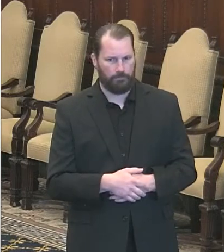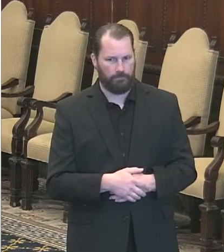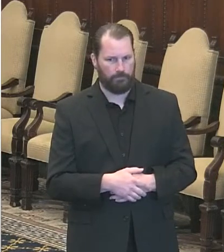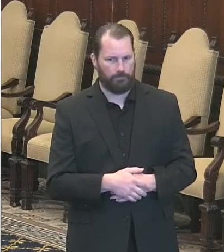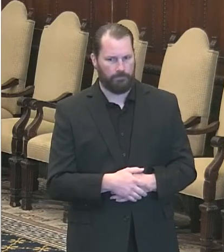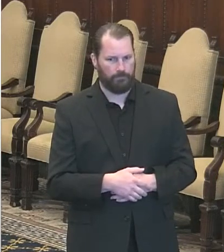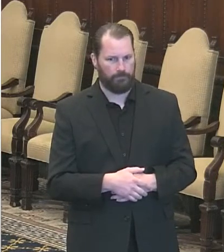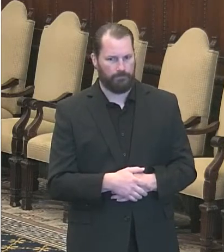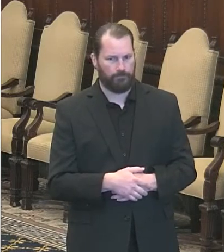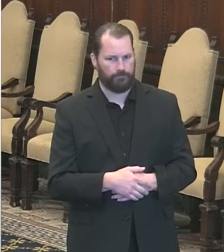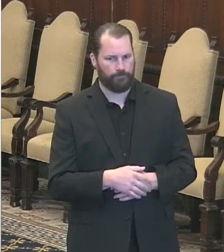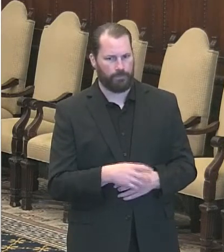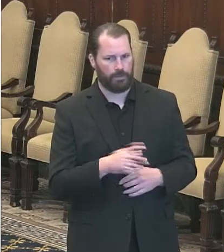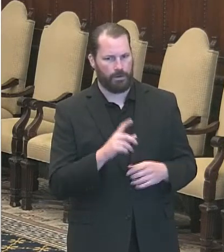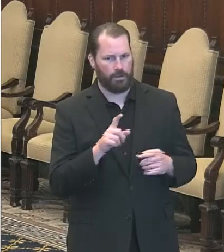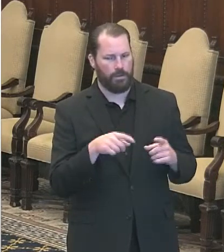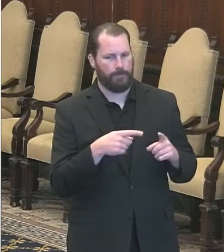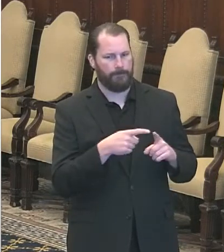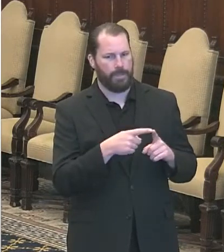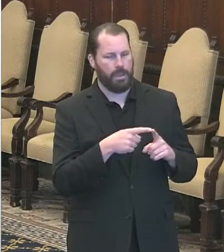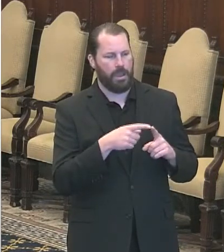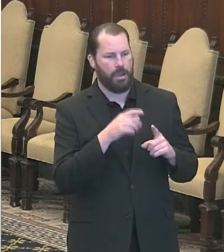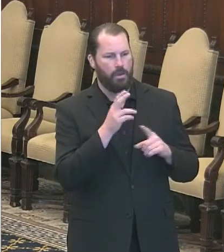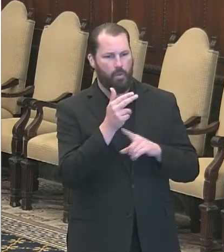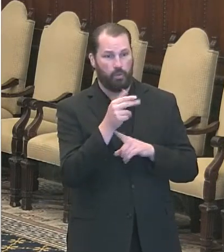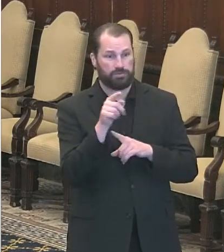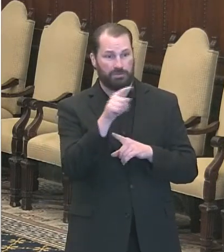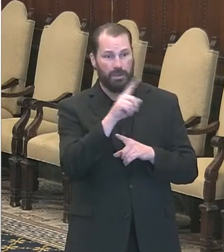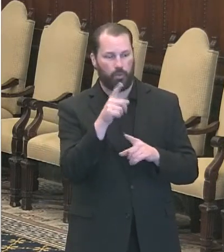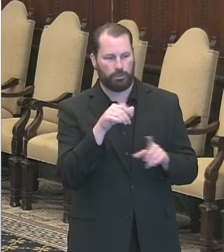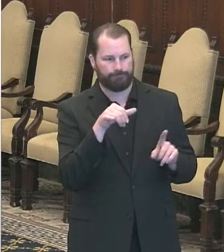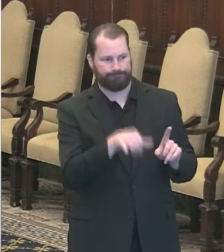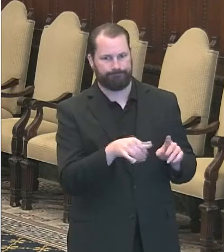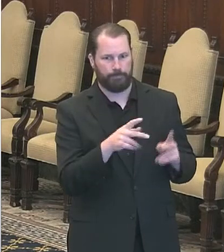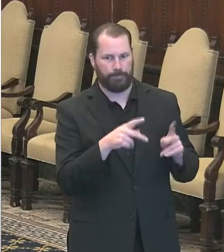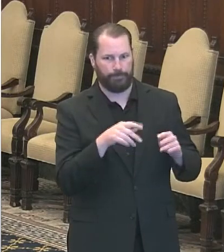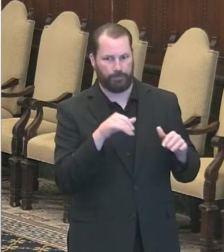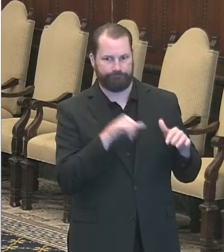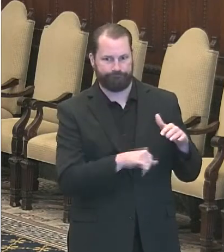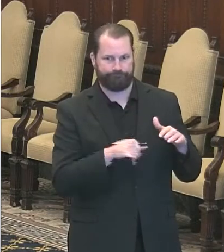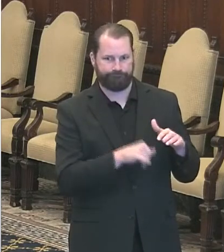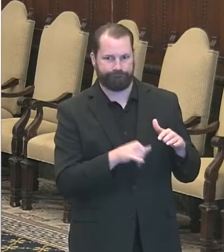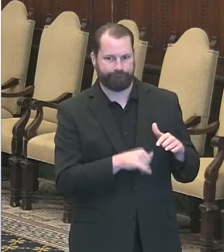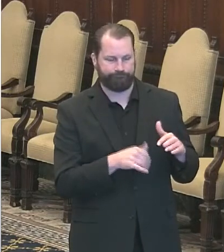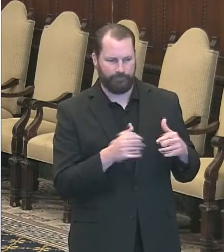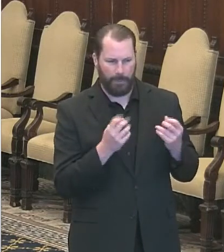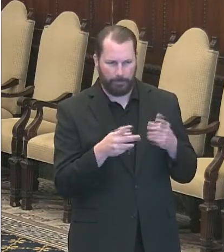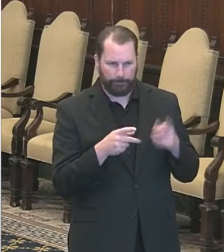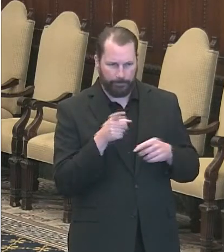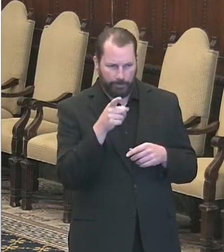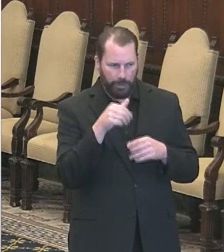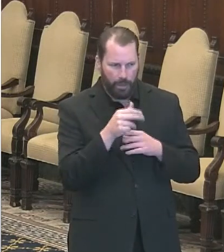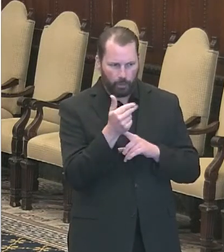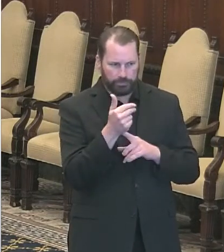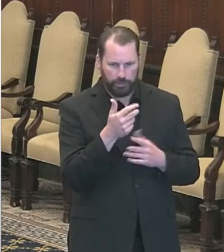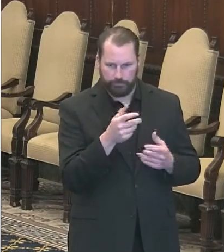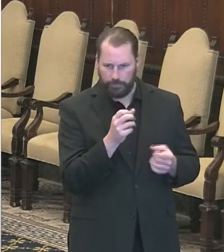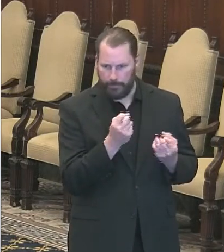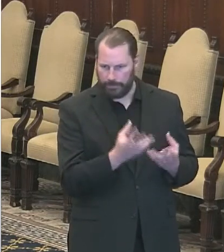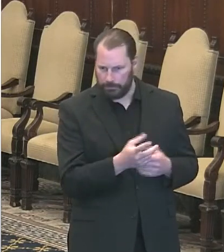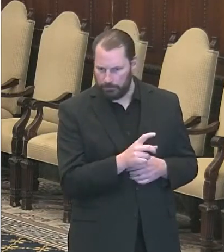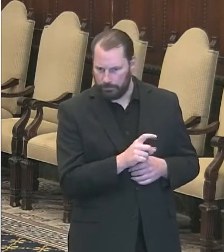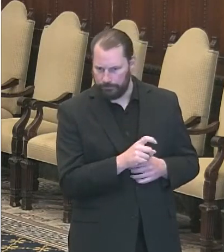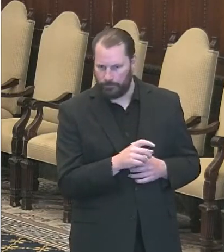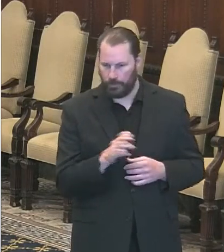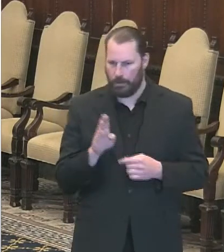quarantine hotel sites. How many people are currently at those hotels? I'll have to get back to you on the number today. Yesterday